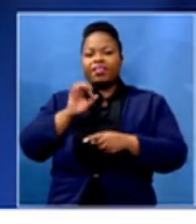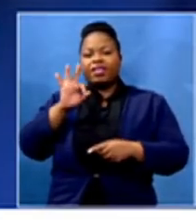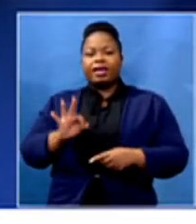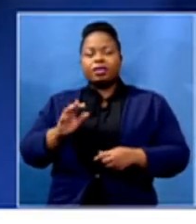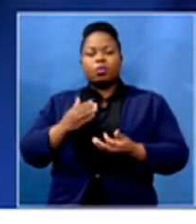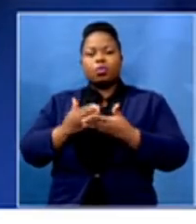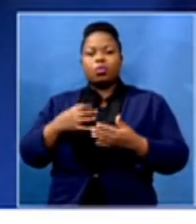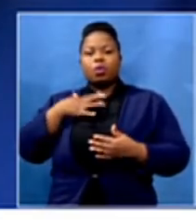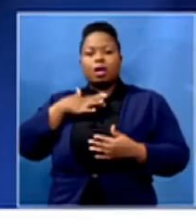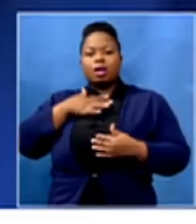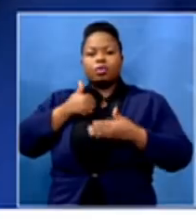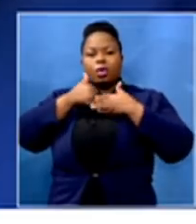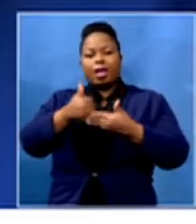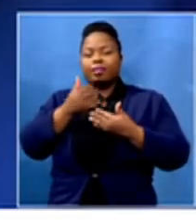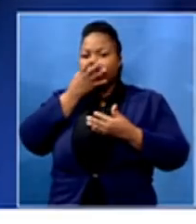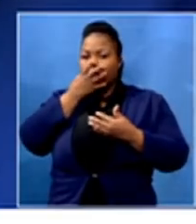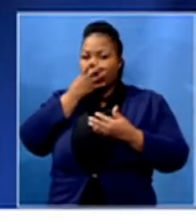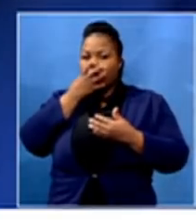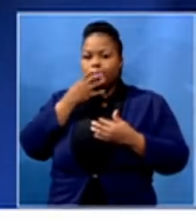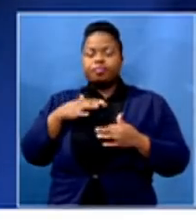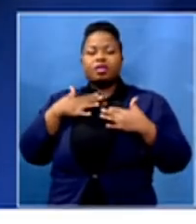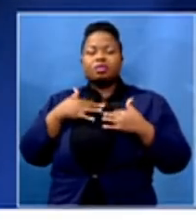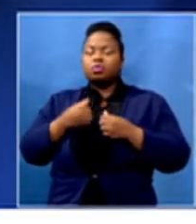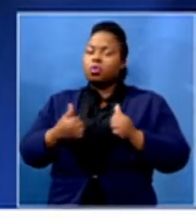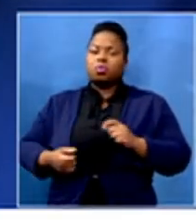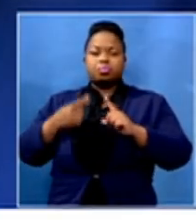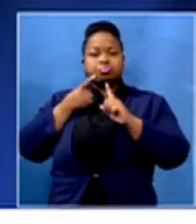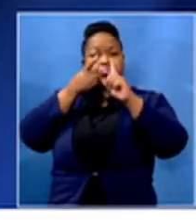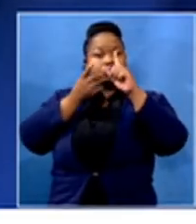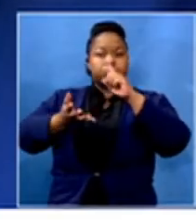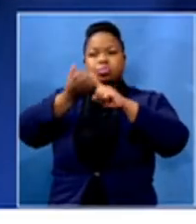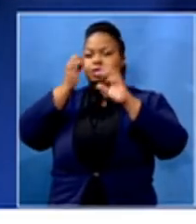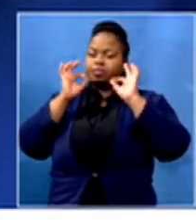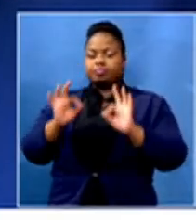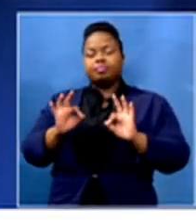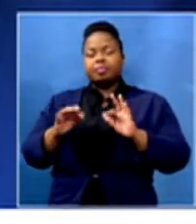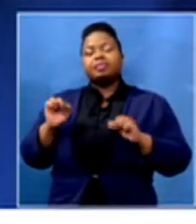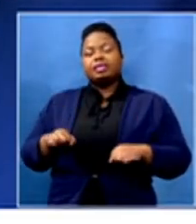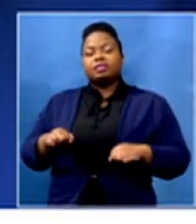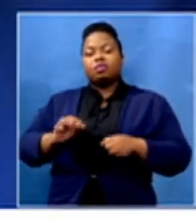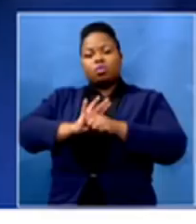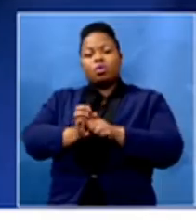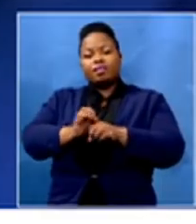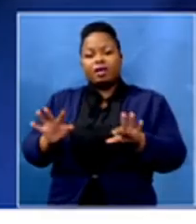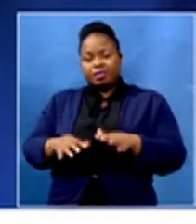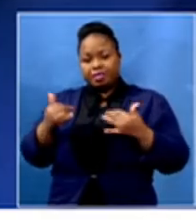in our armaments of dealing with this issue of COVID-19. So already our